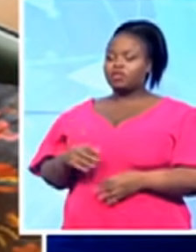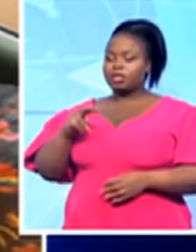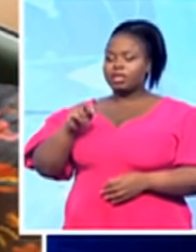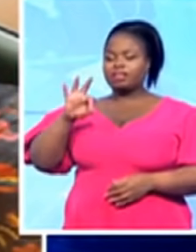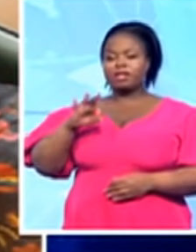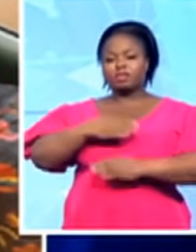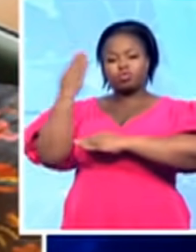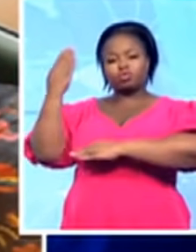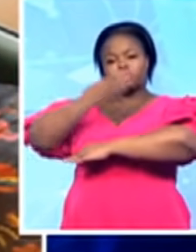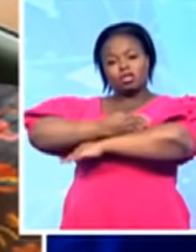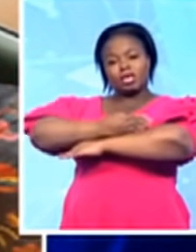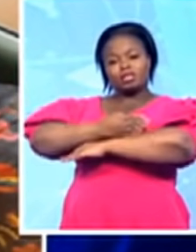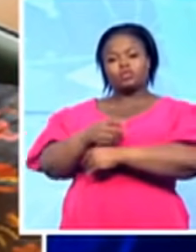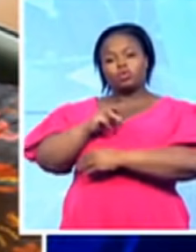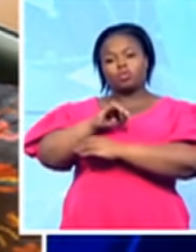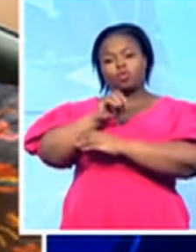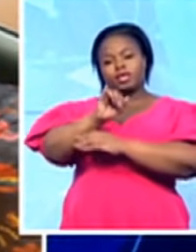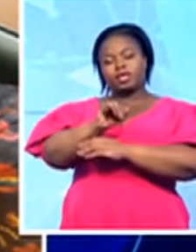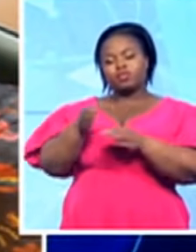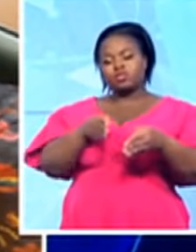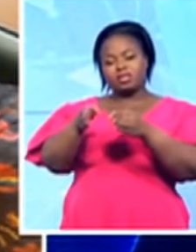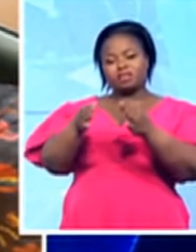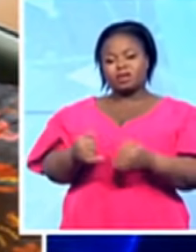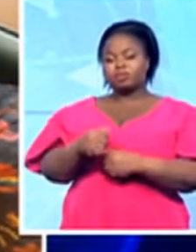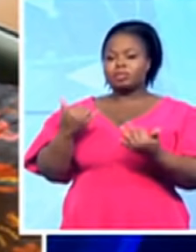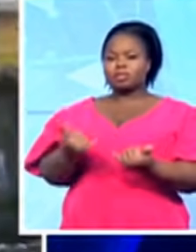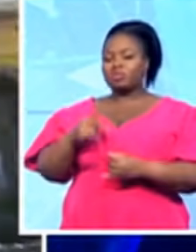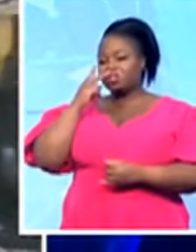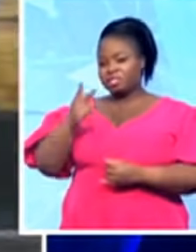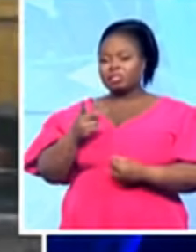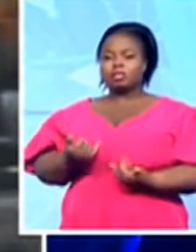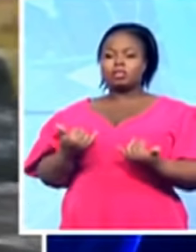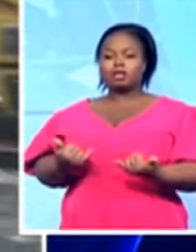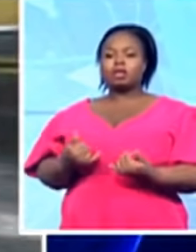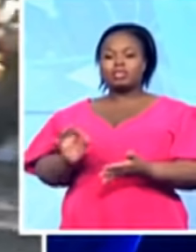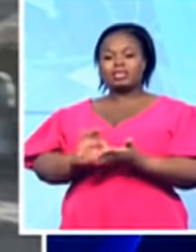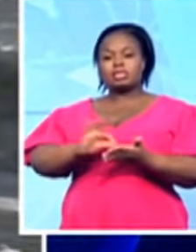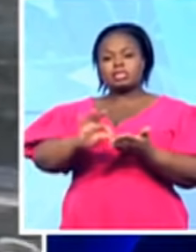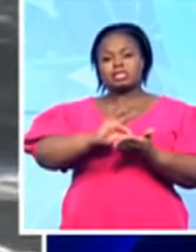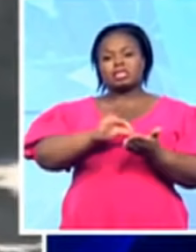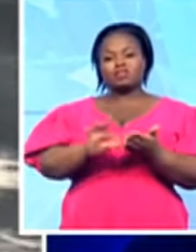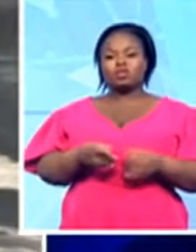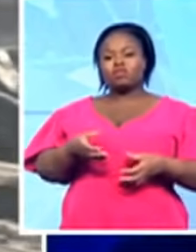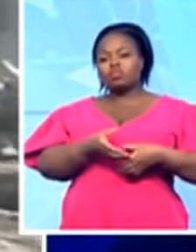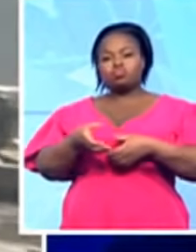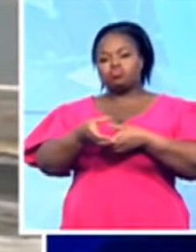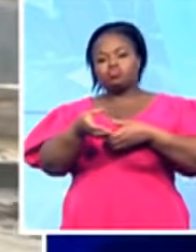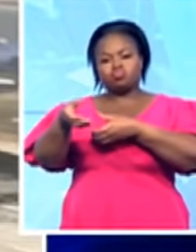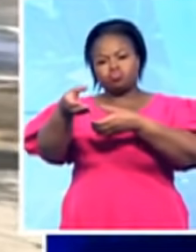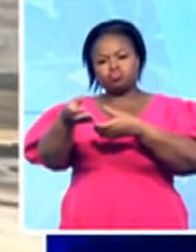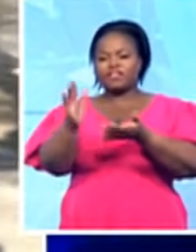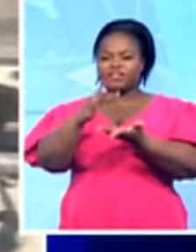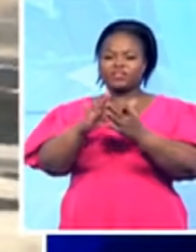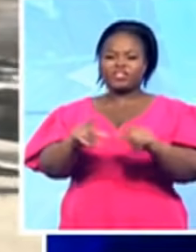Toll Plaza, we are busy with cleanup operations. All of the fires have fortunately been extinguished right now, but the